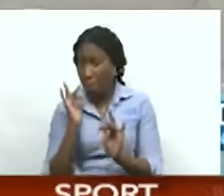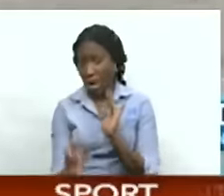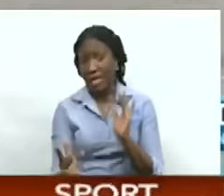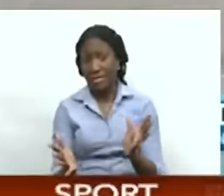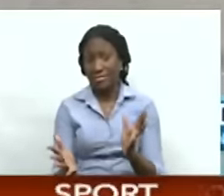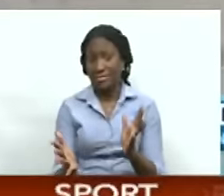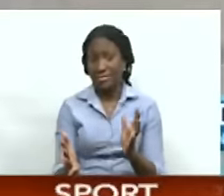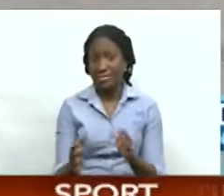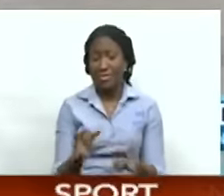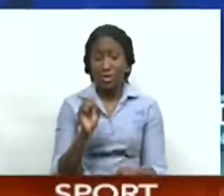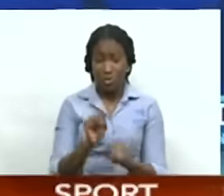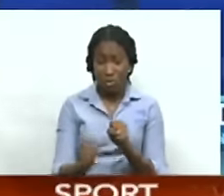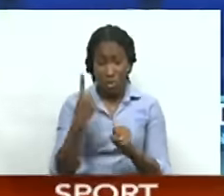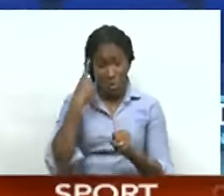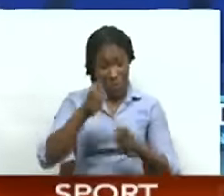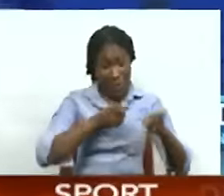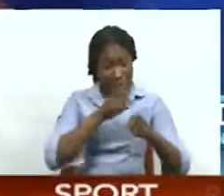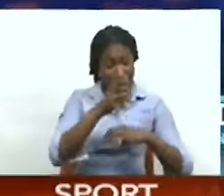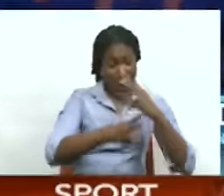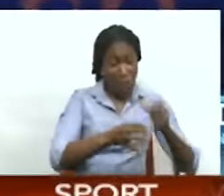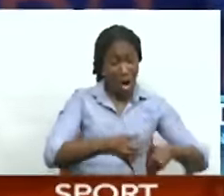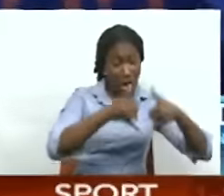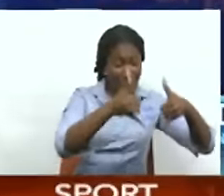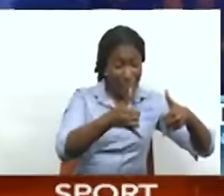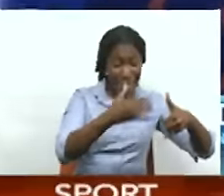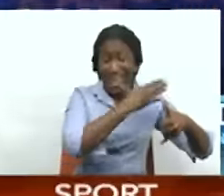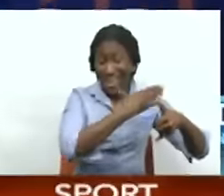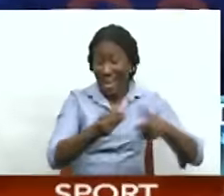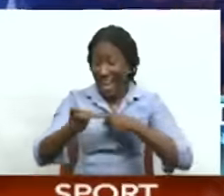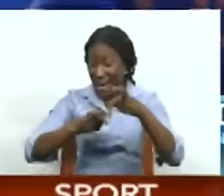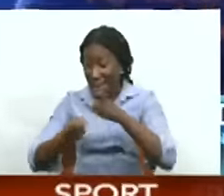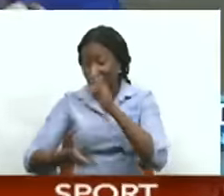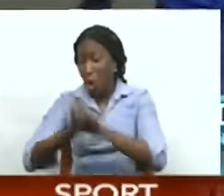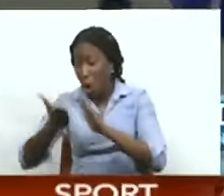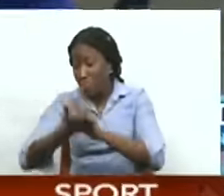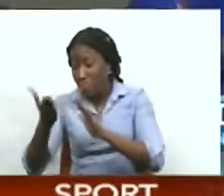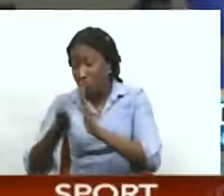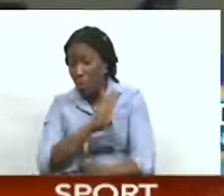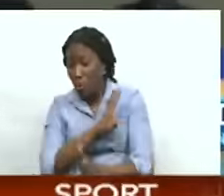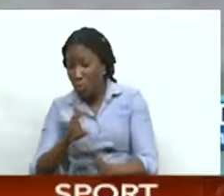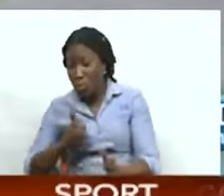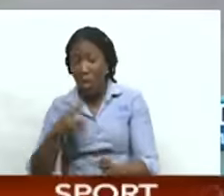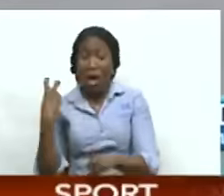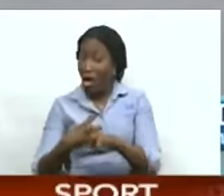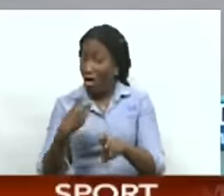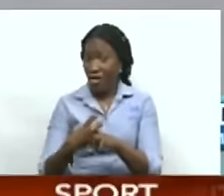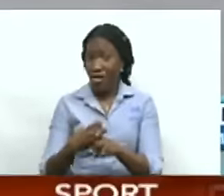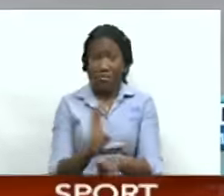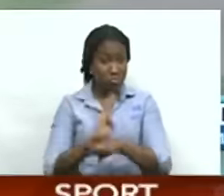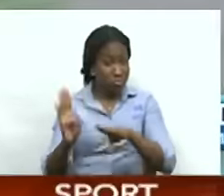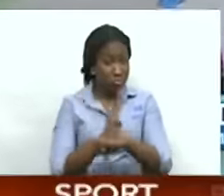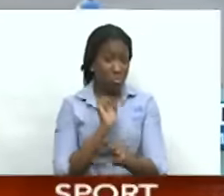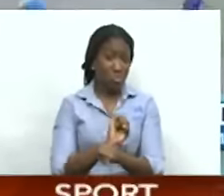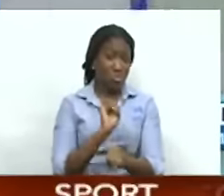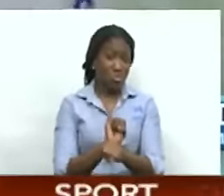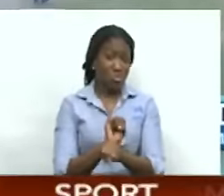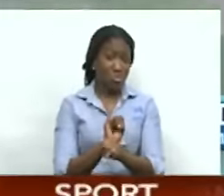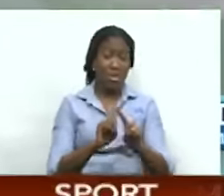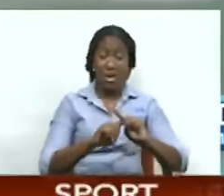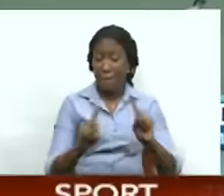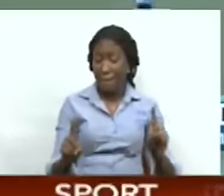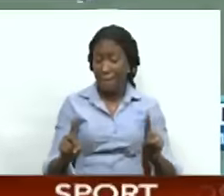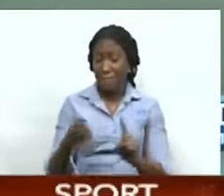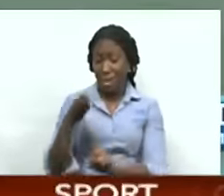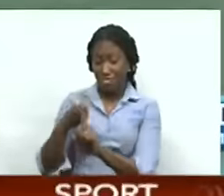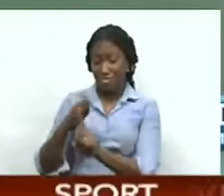well as managing the operations of the host board was near impossible. But Grave, who has been CWI CEO since